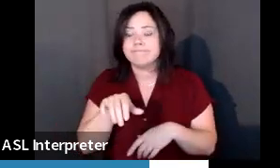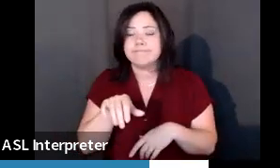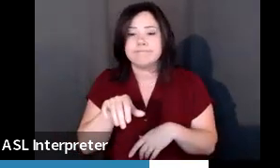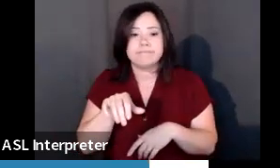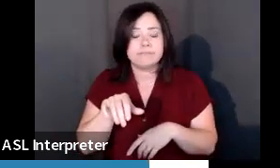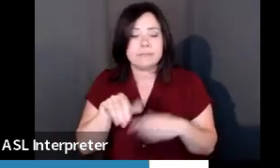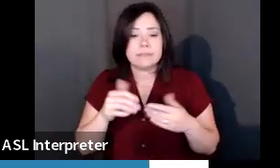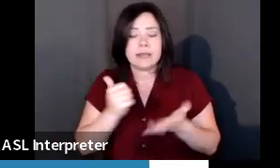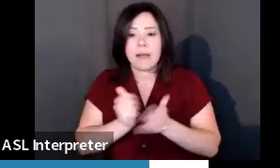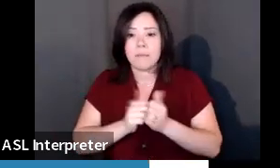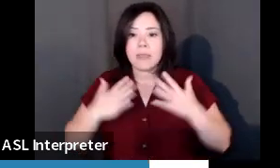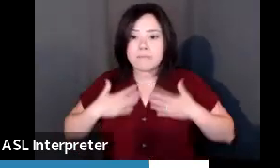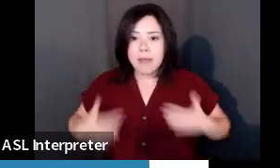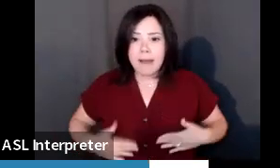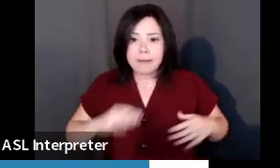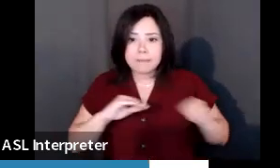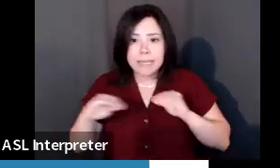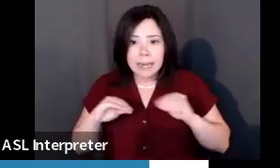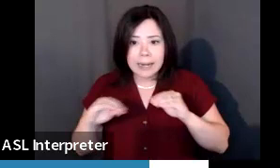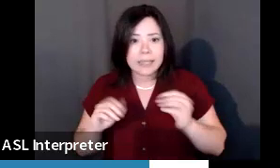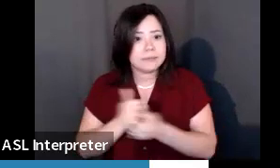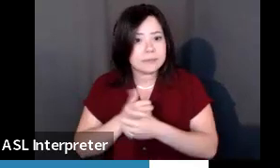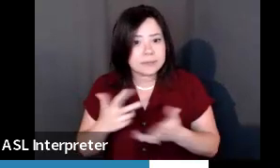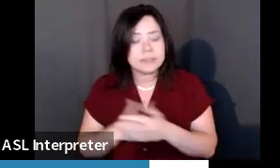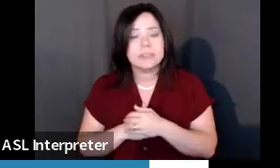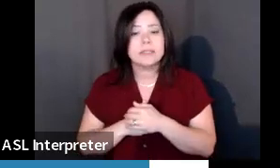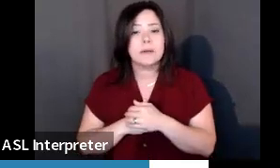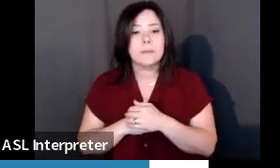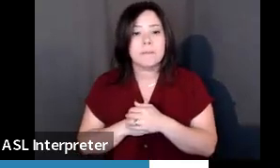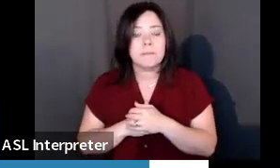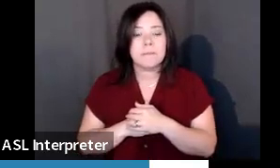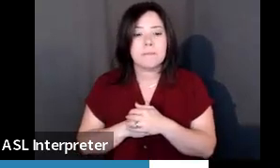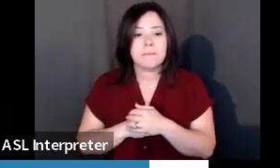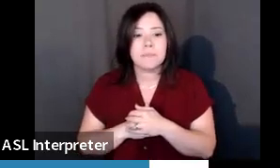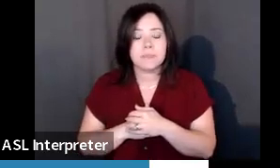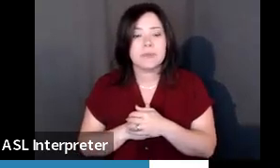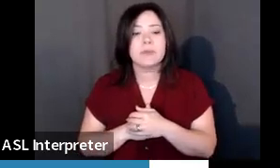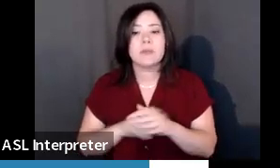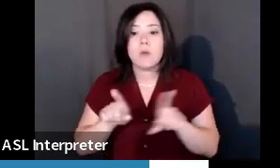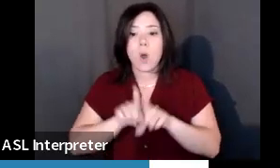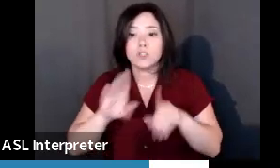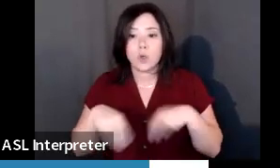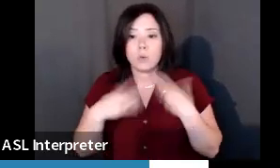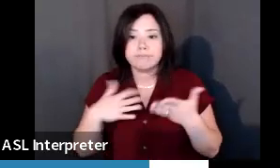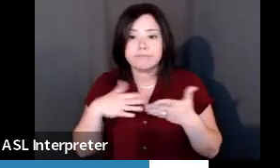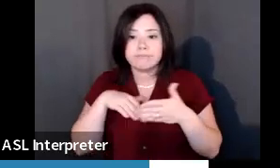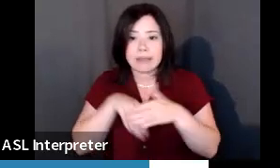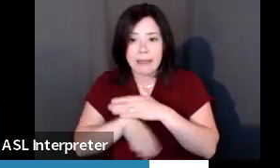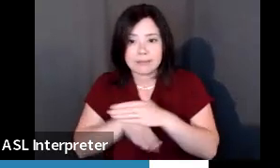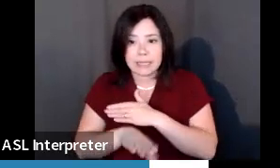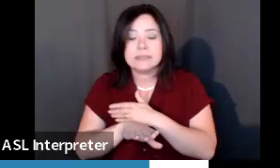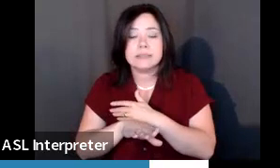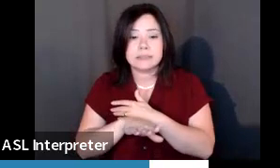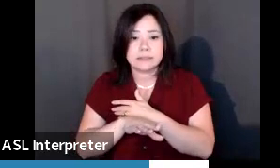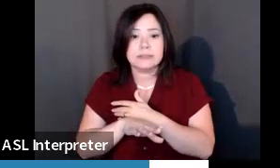mechanics and things like that for caregivers, but then how access to these assistive technology